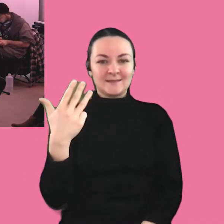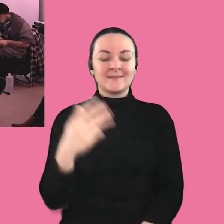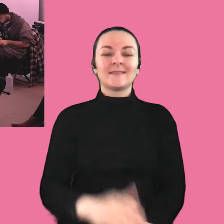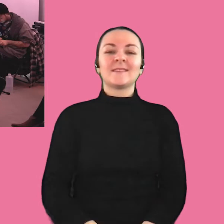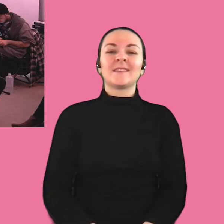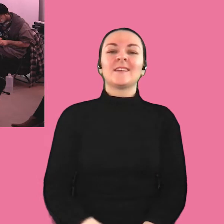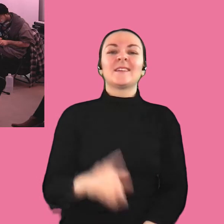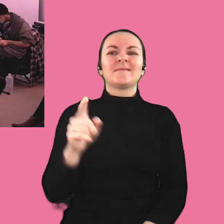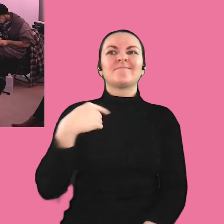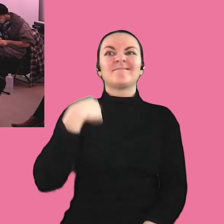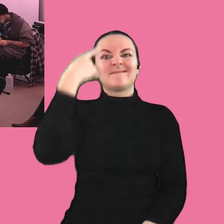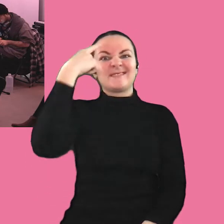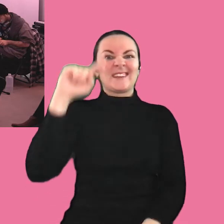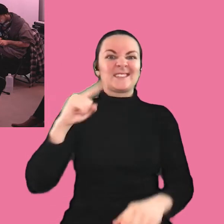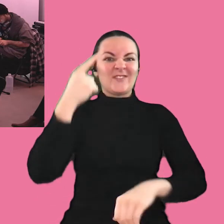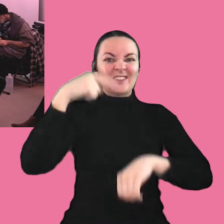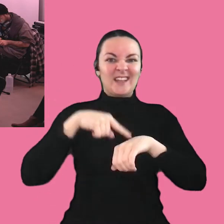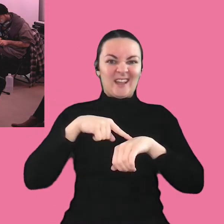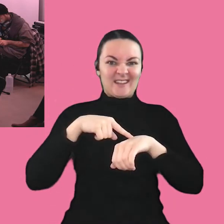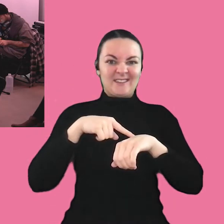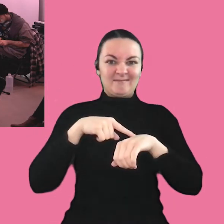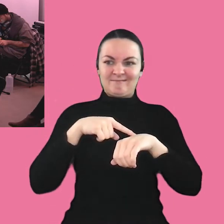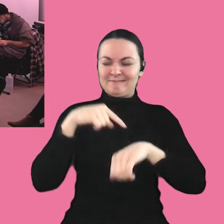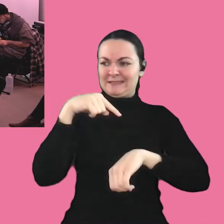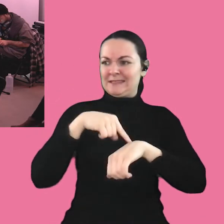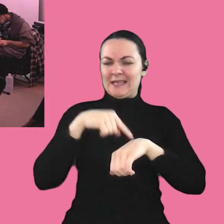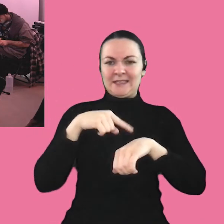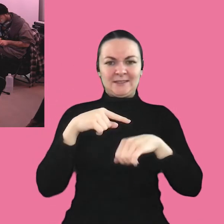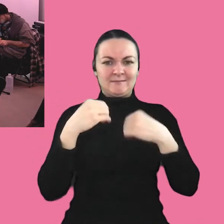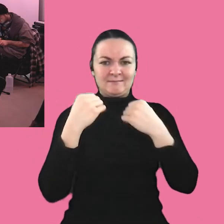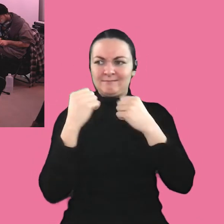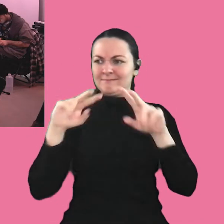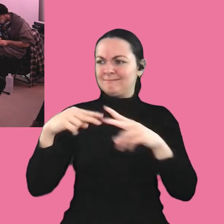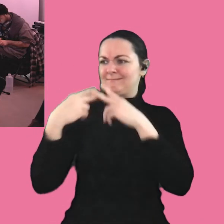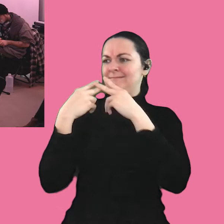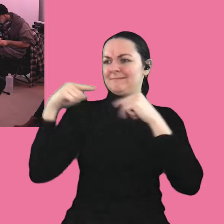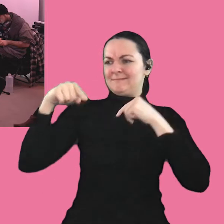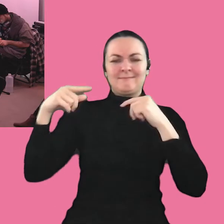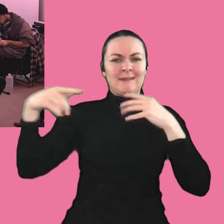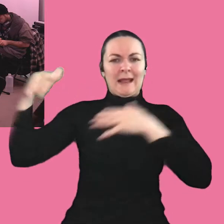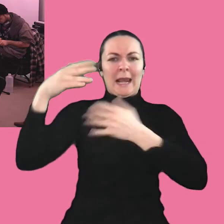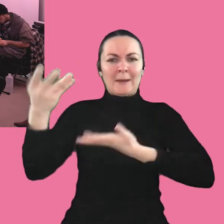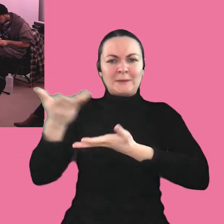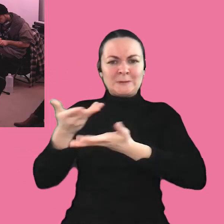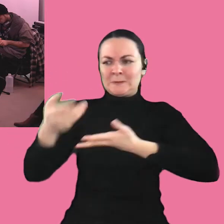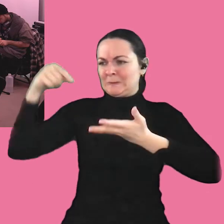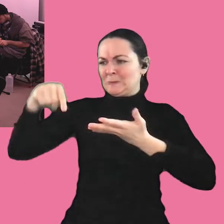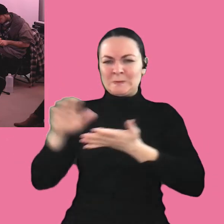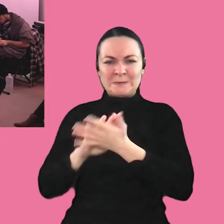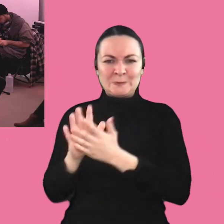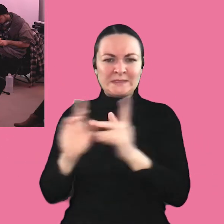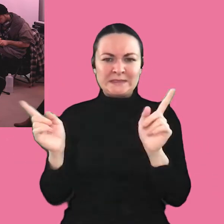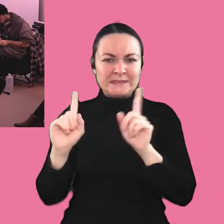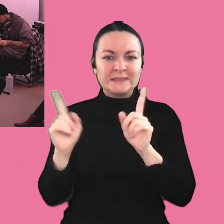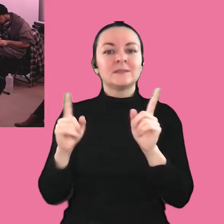2009. So I guess that was the first time that I'd had the time to reflect on what these climate negotiations were all